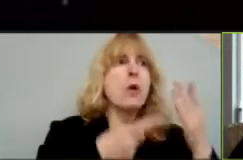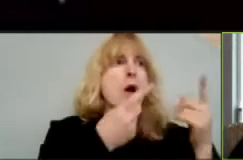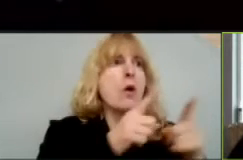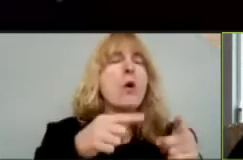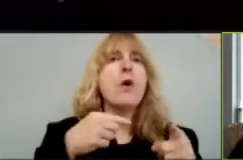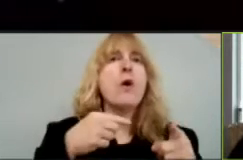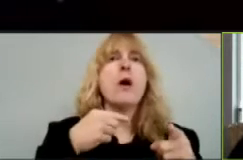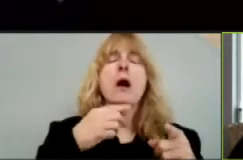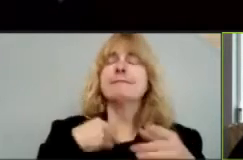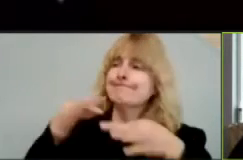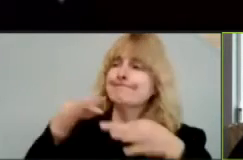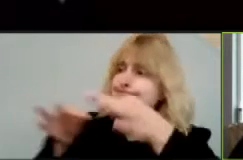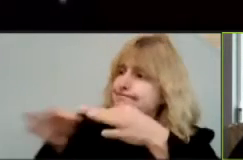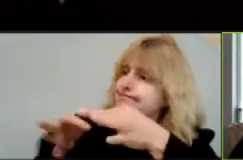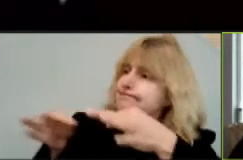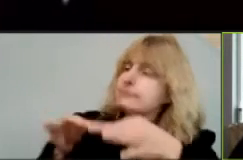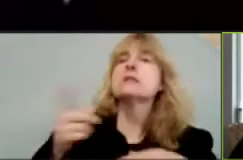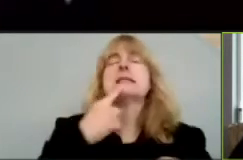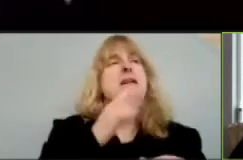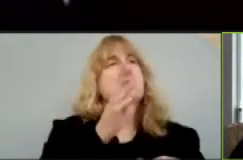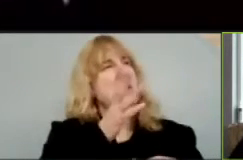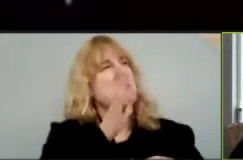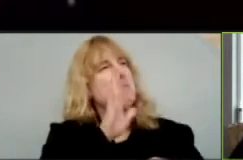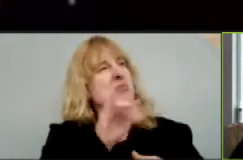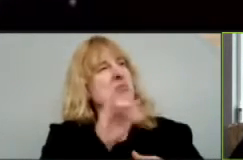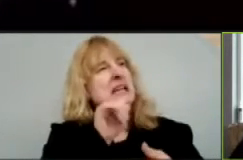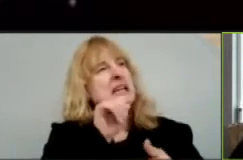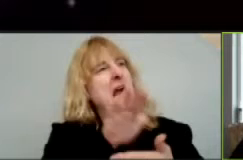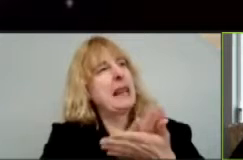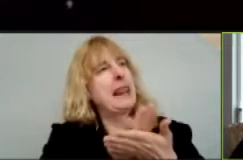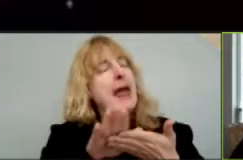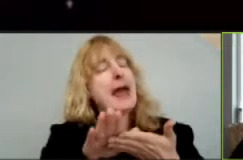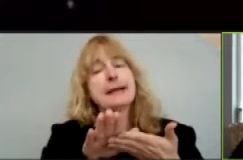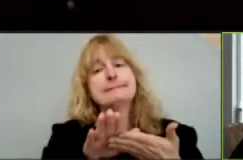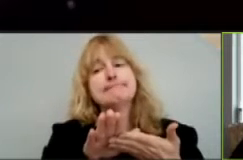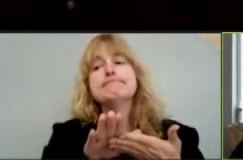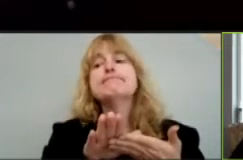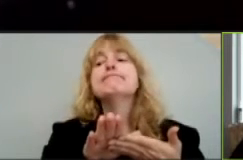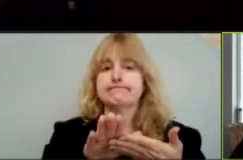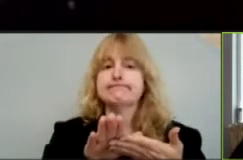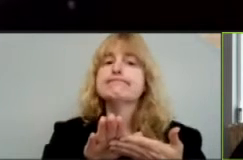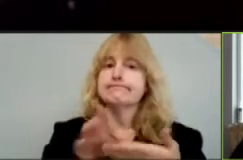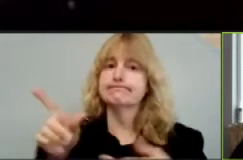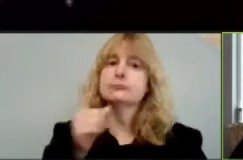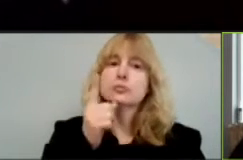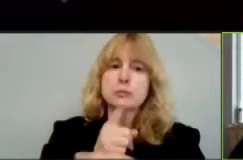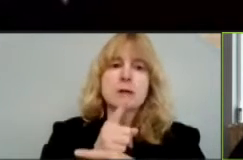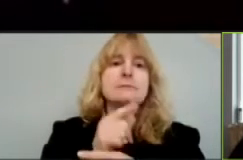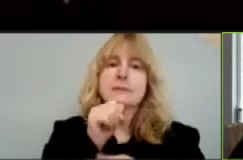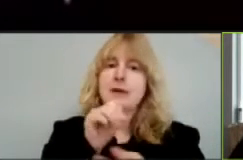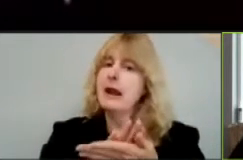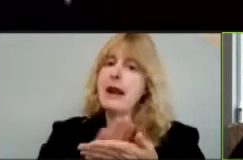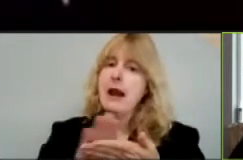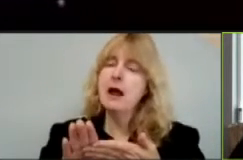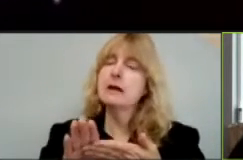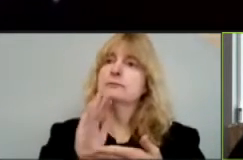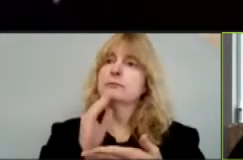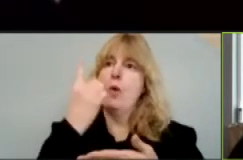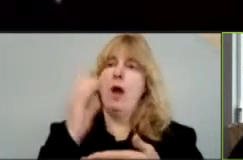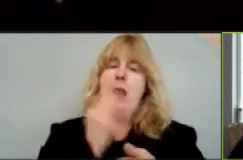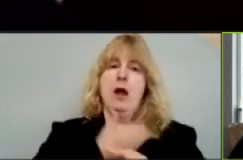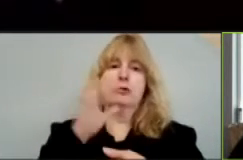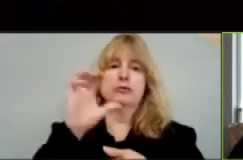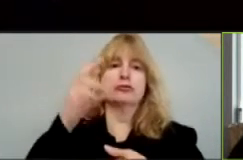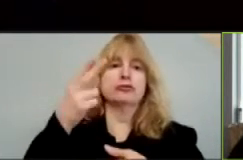nice." And I said, "You're right, it's not." And one of our charter leaders sent a message, really sort of emphasizing the importance